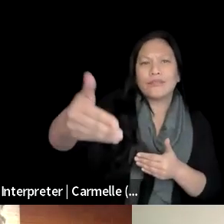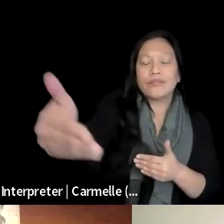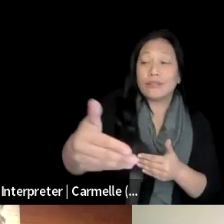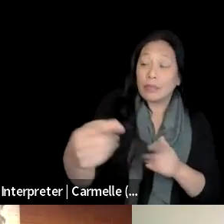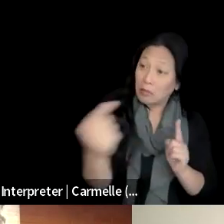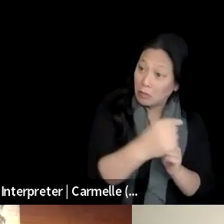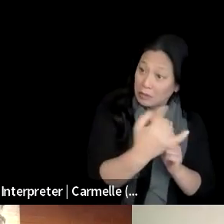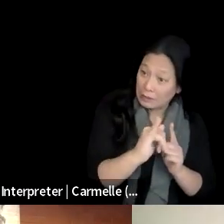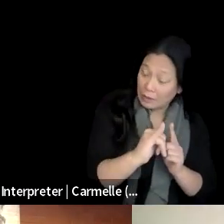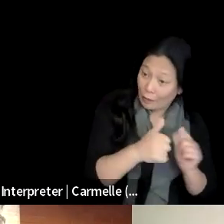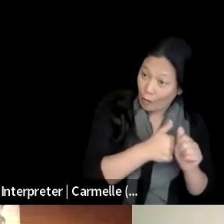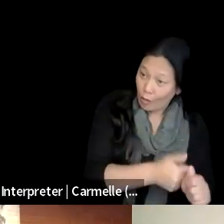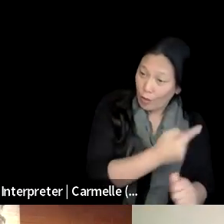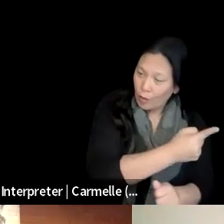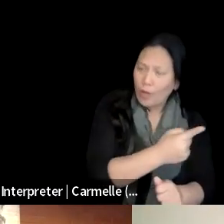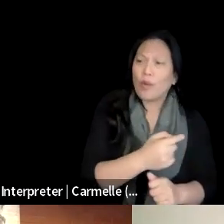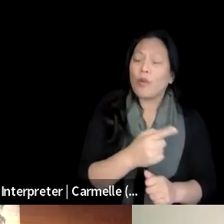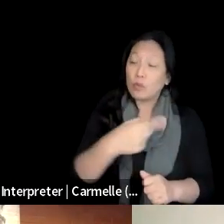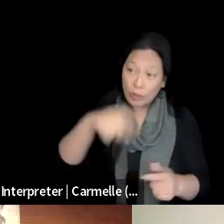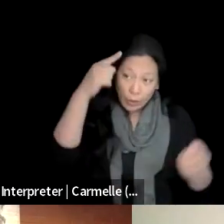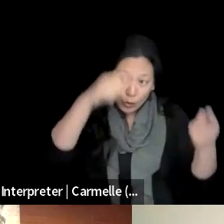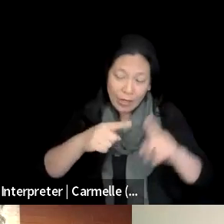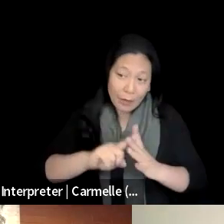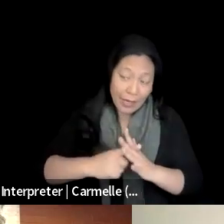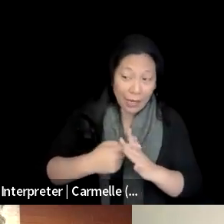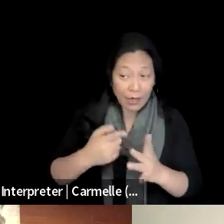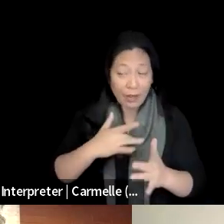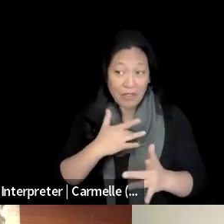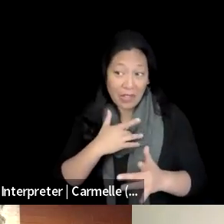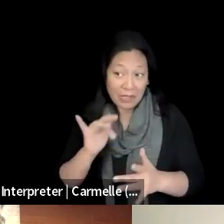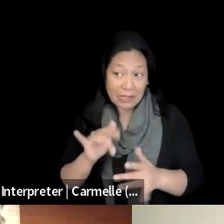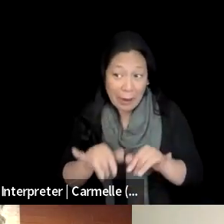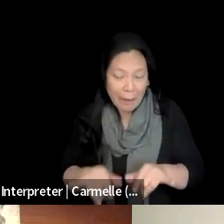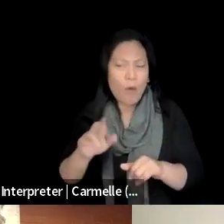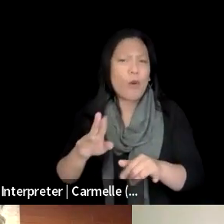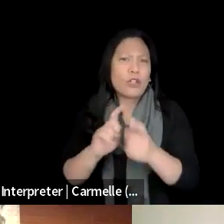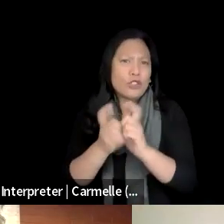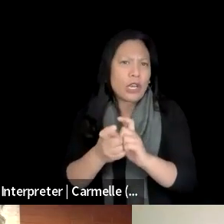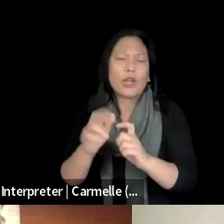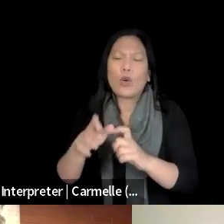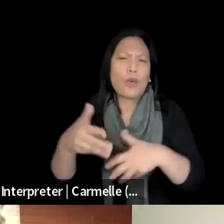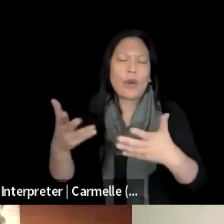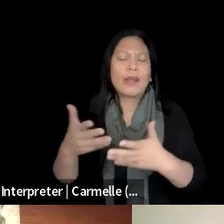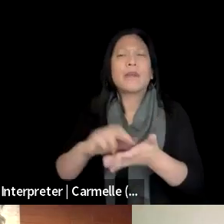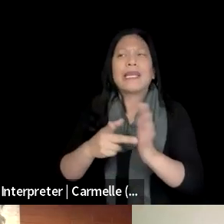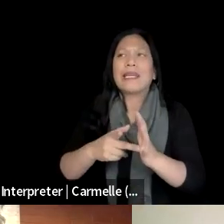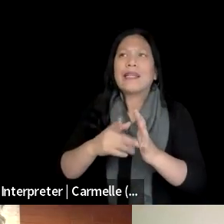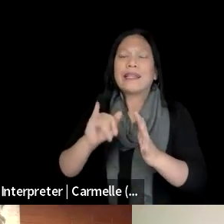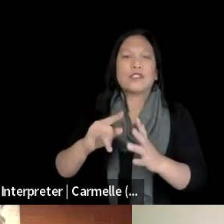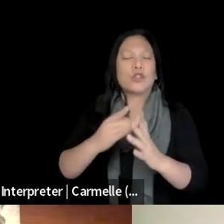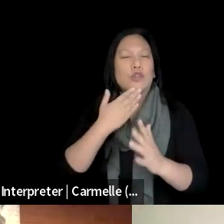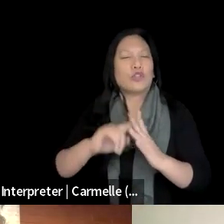say, earlier we agreed to this, and I feel this now. So it gives us that kind of shared language and shared